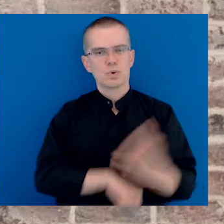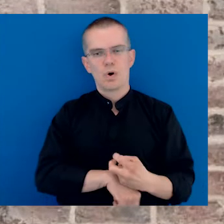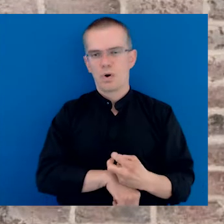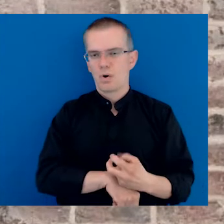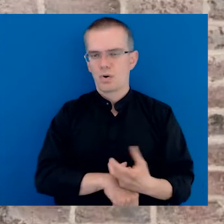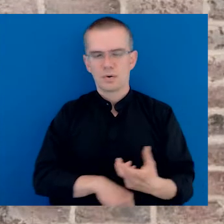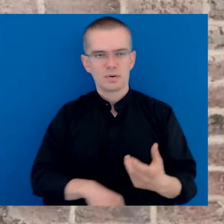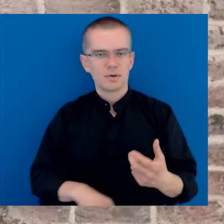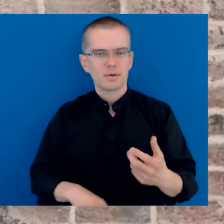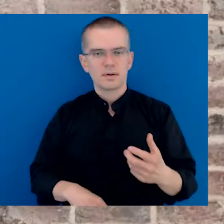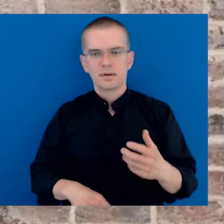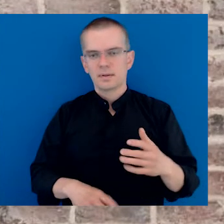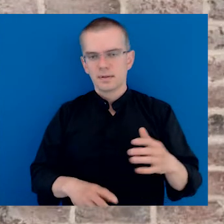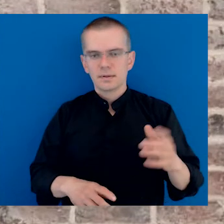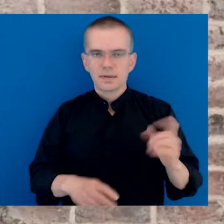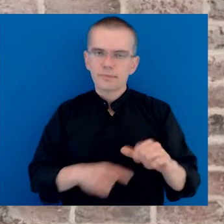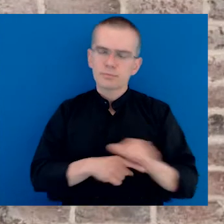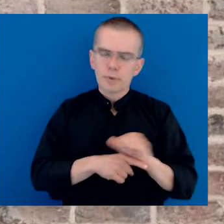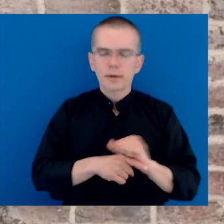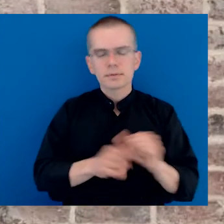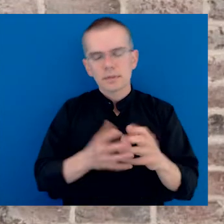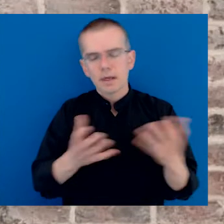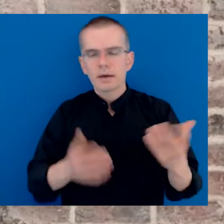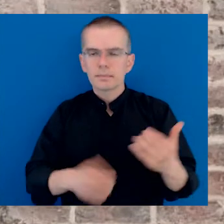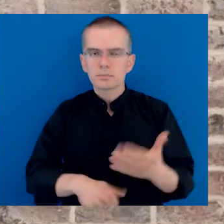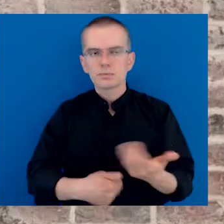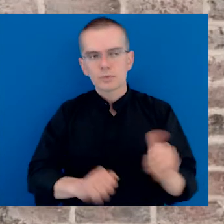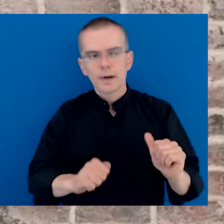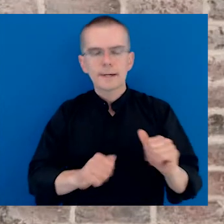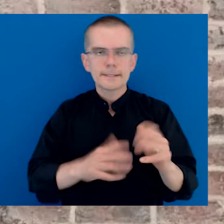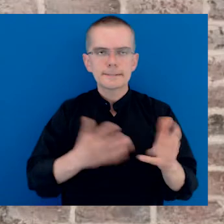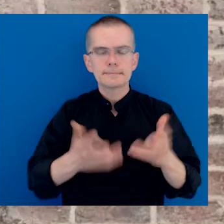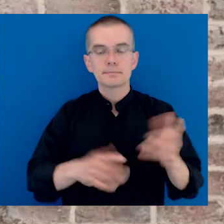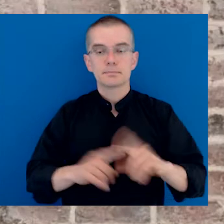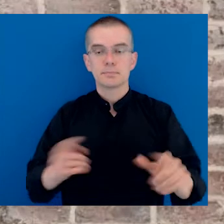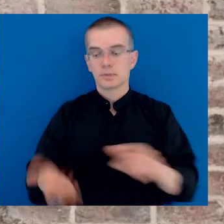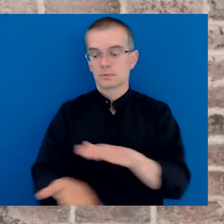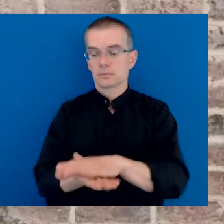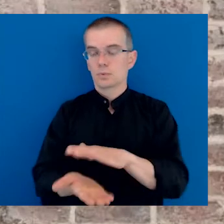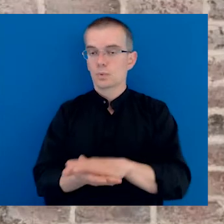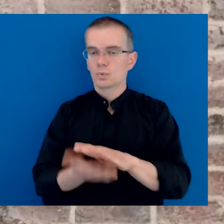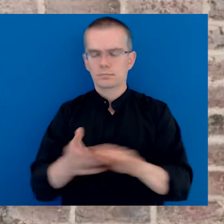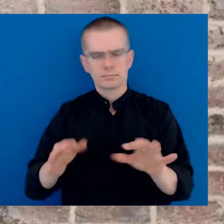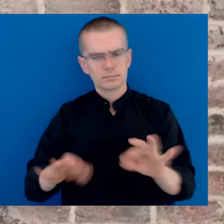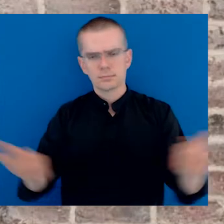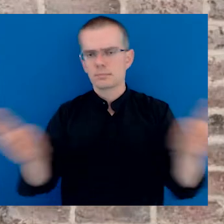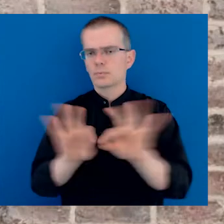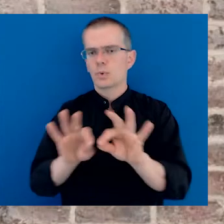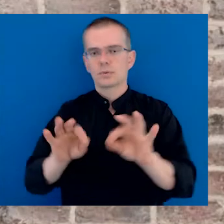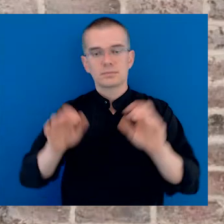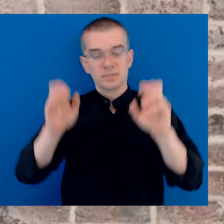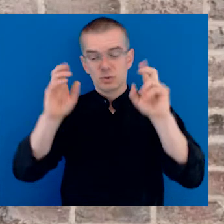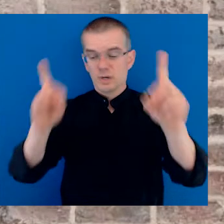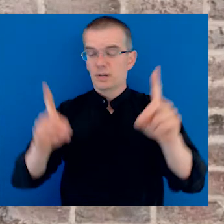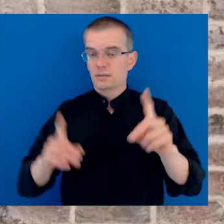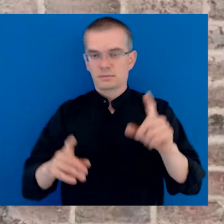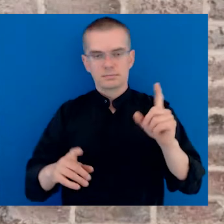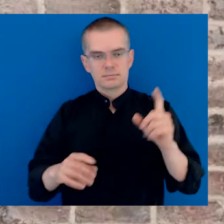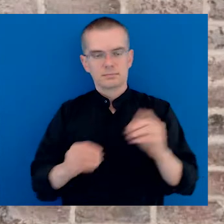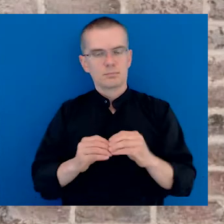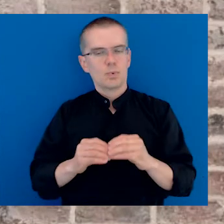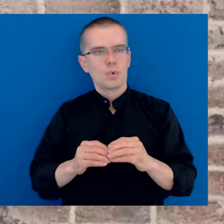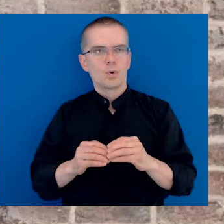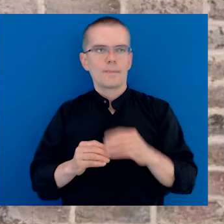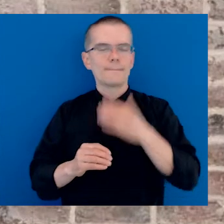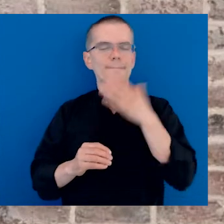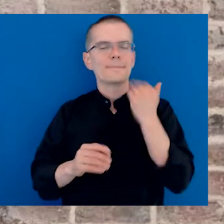you there. You've got it shot, and, if you practice a lot, but, education is a more reliable path, and you should make